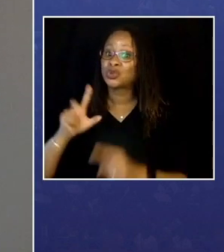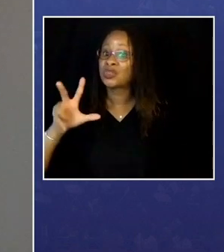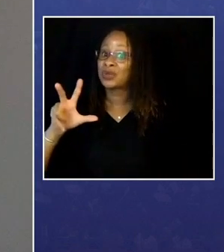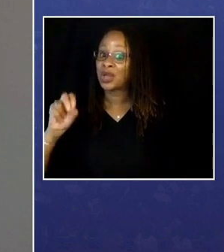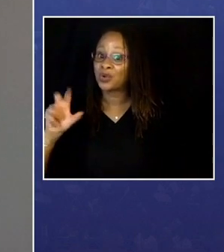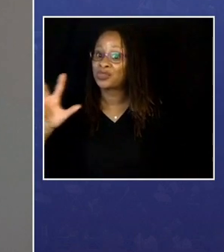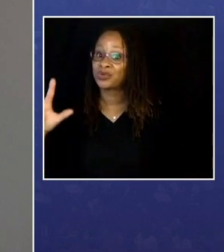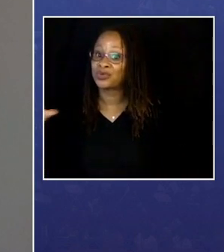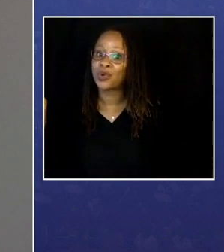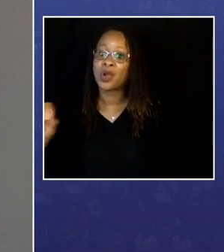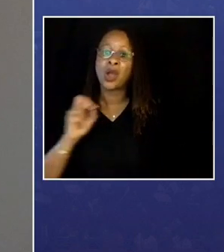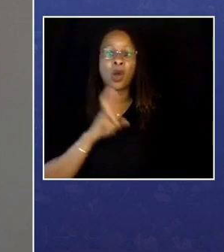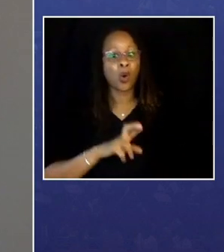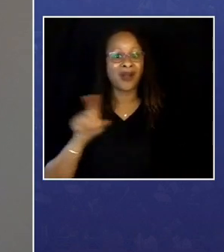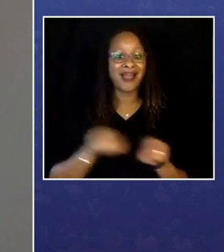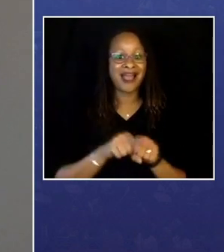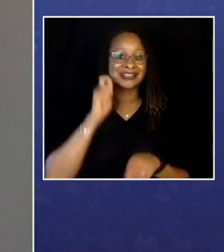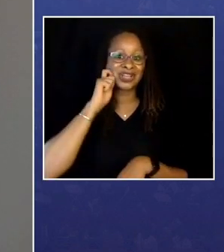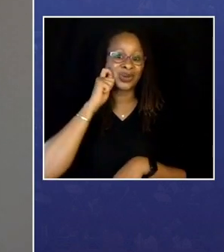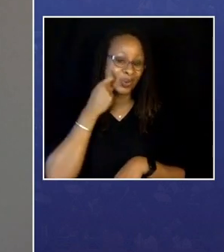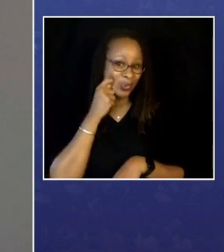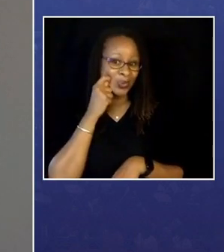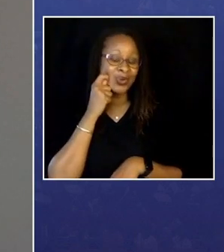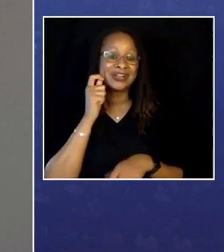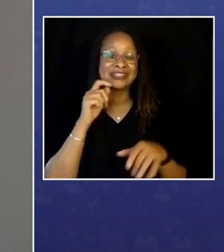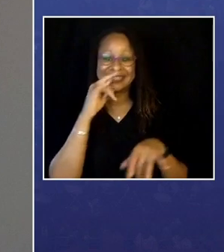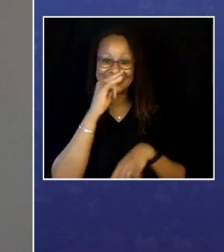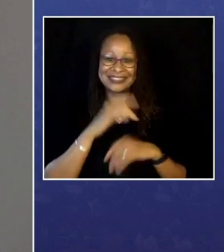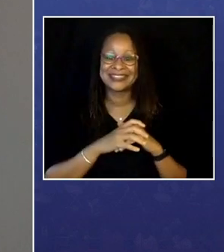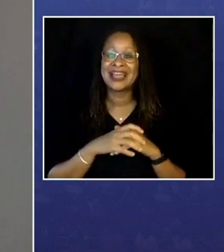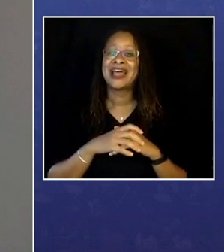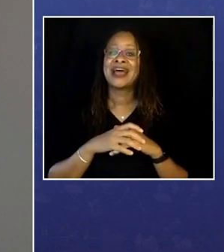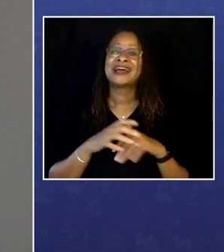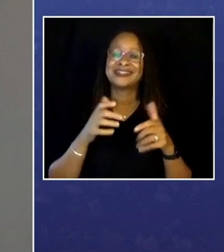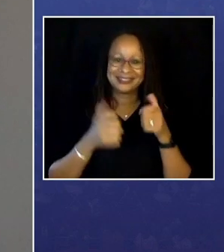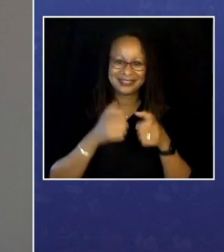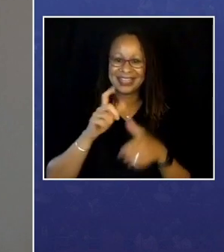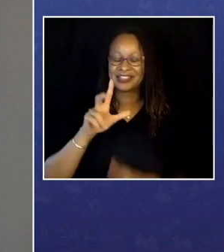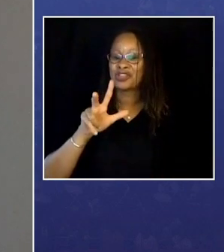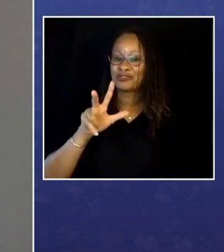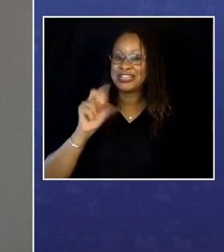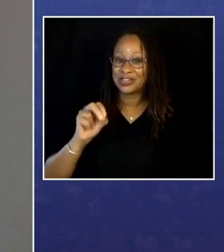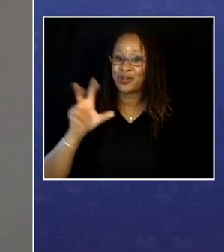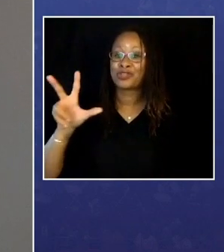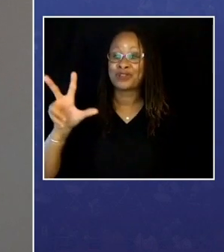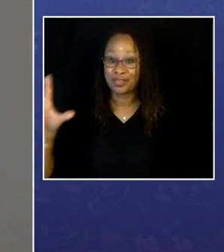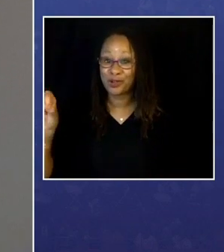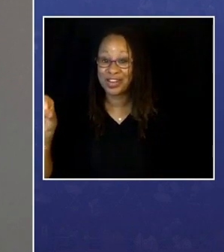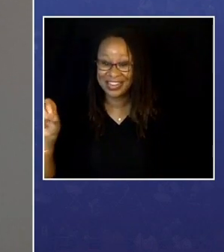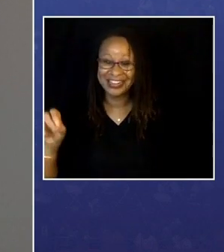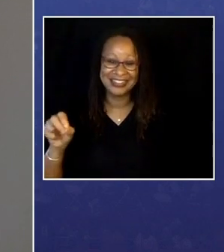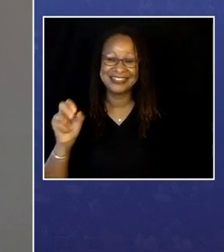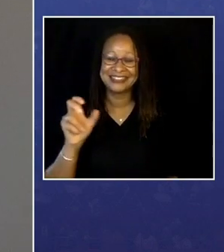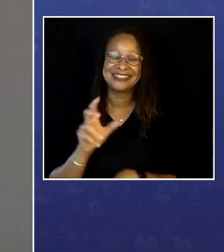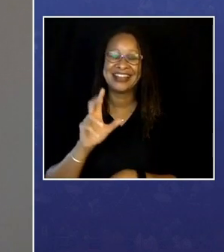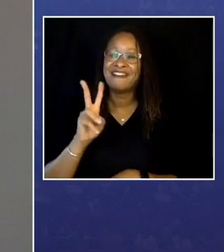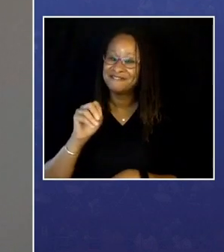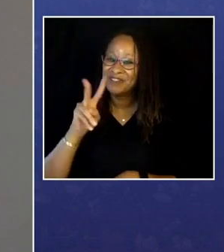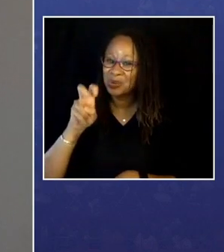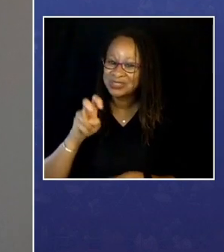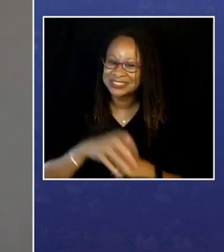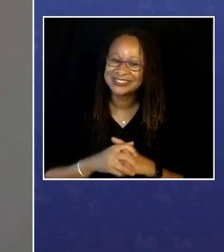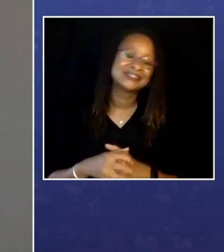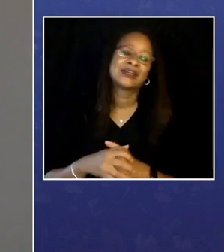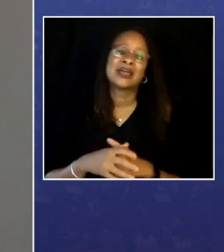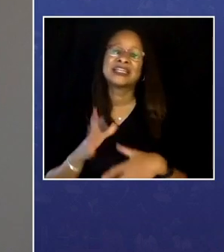30330. Or as the cool kids are doing it, text VOTE to 30330. That's what I just said. It's just a fancier way.